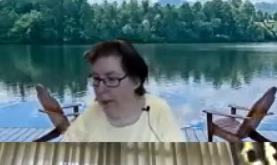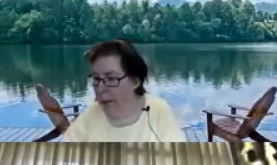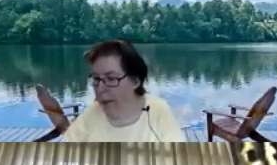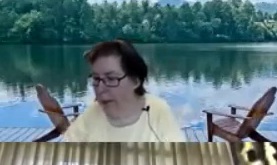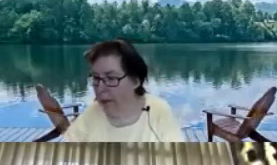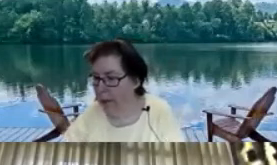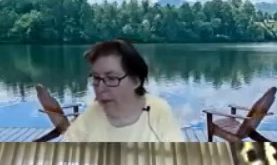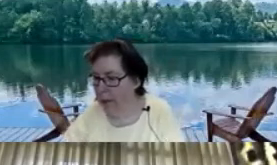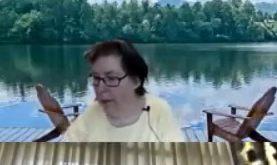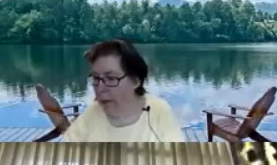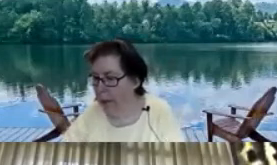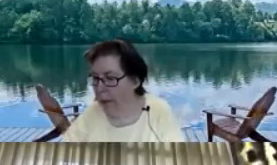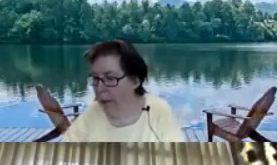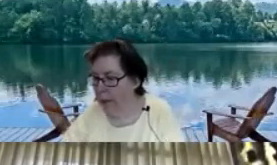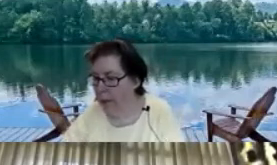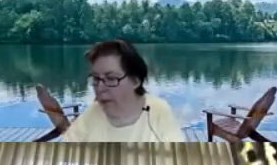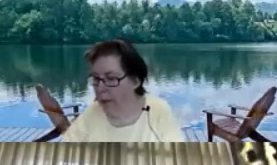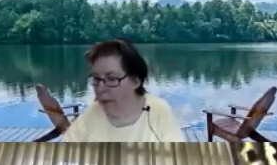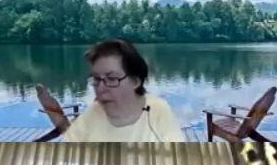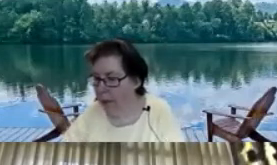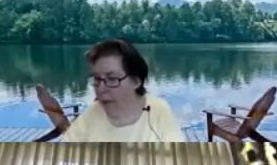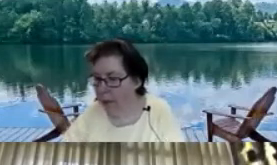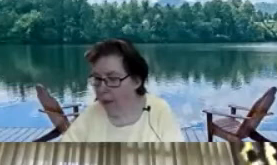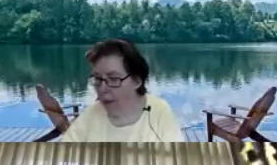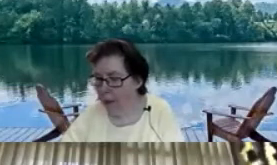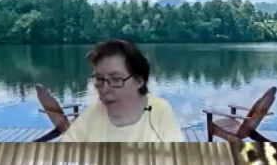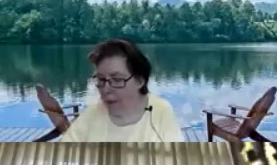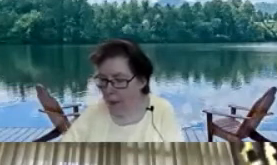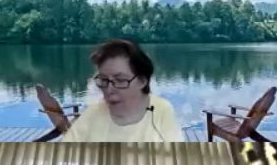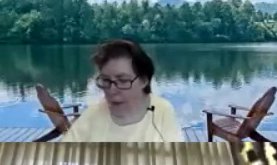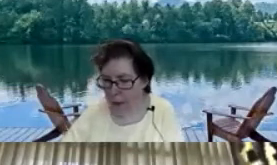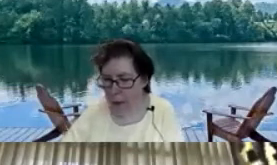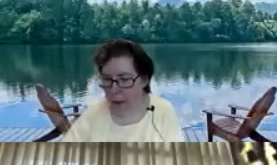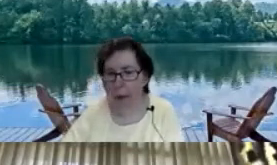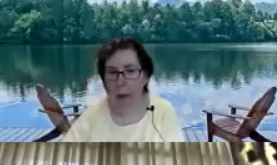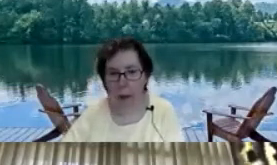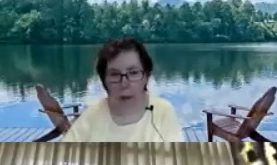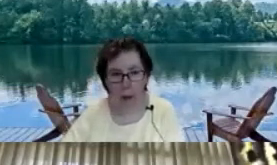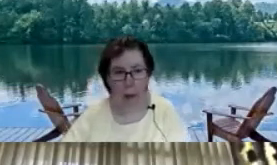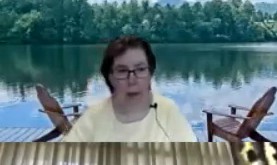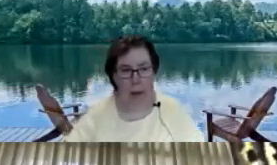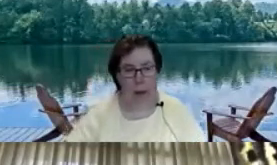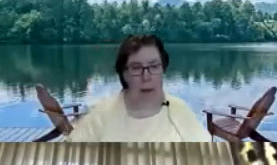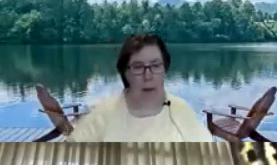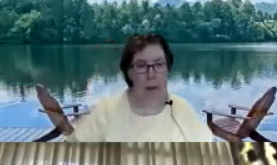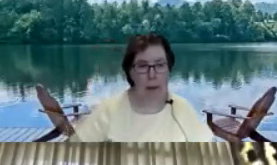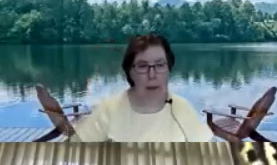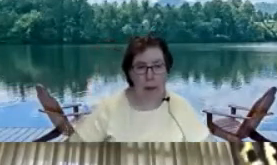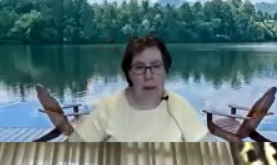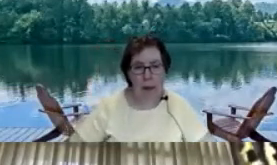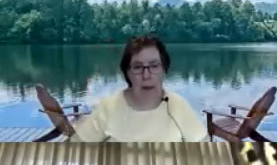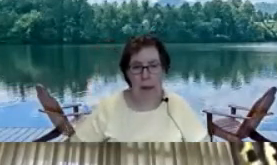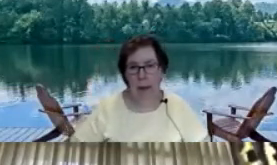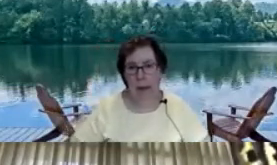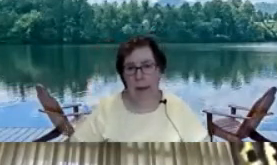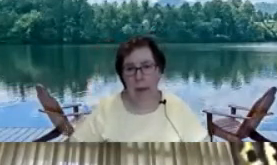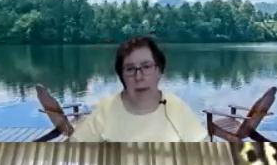So, and this is Skip's Canopy from the Unflinching Look series by Benjamin Dimmitt. And this was taken